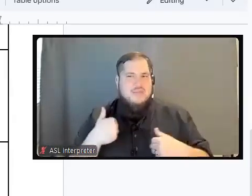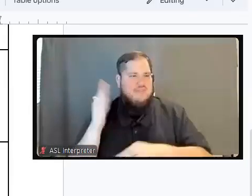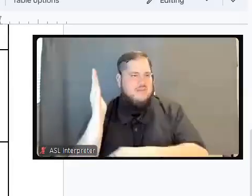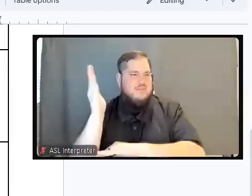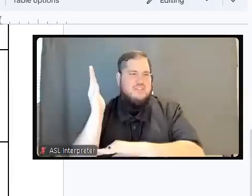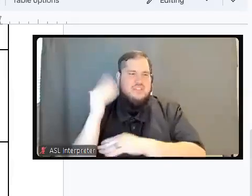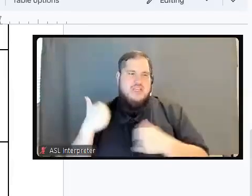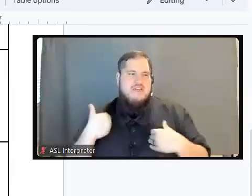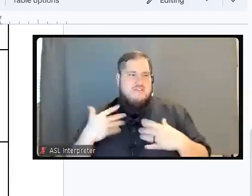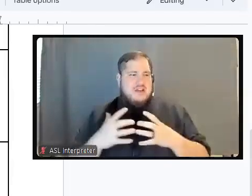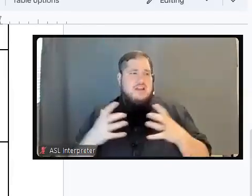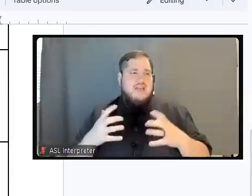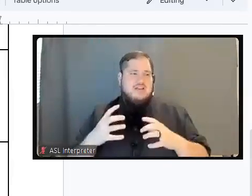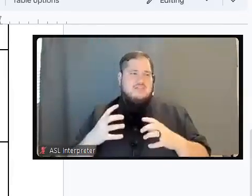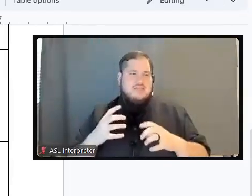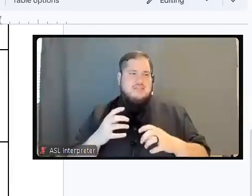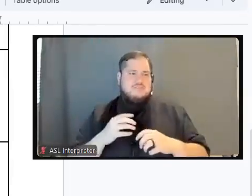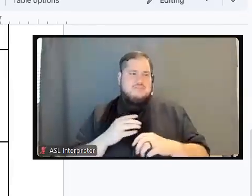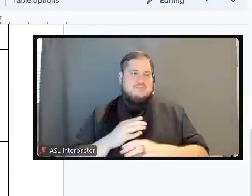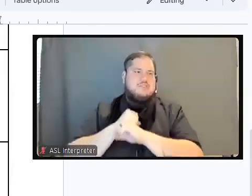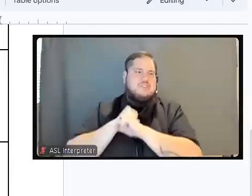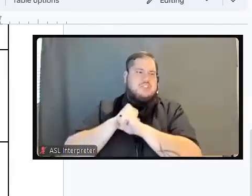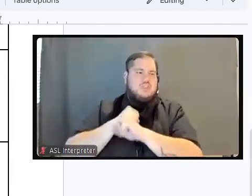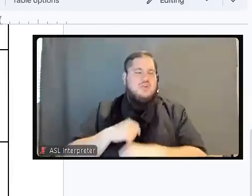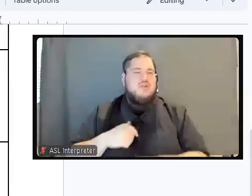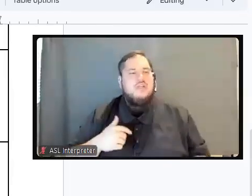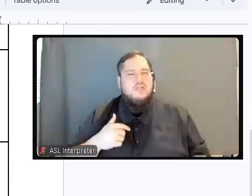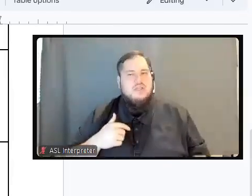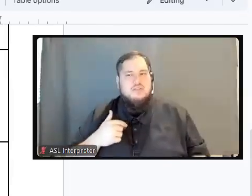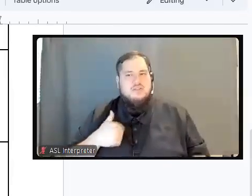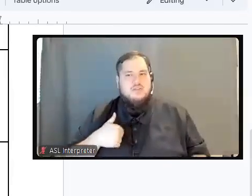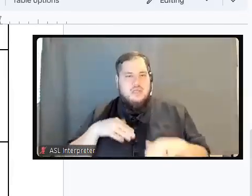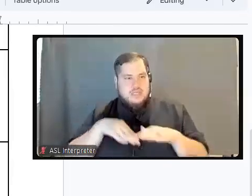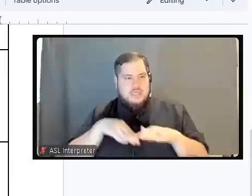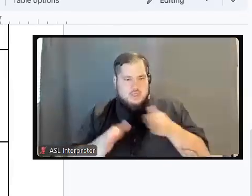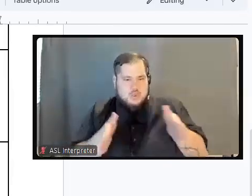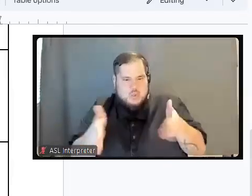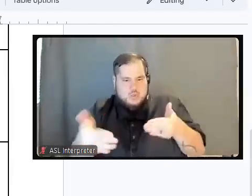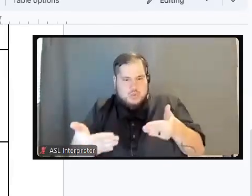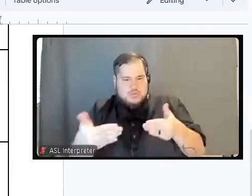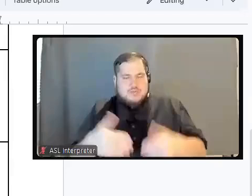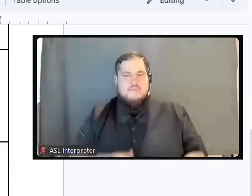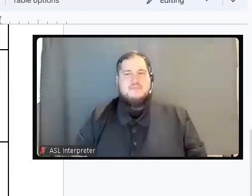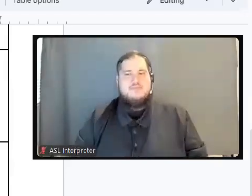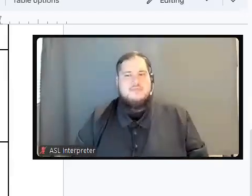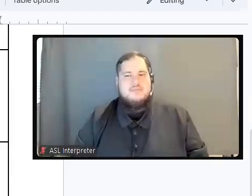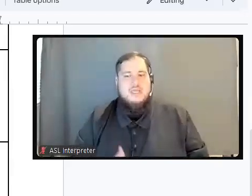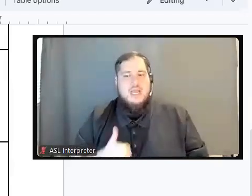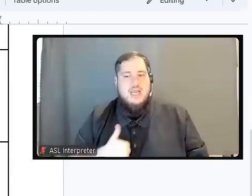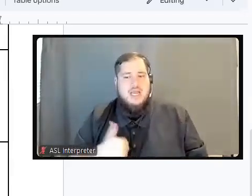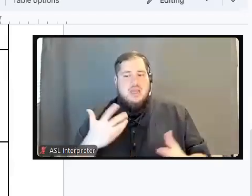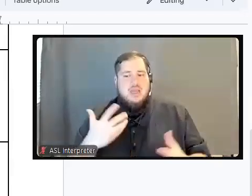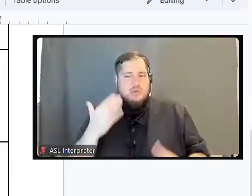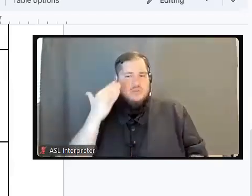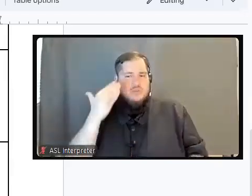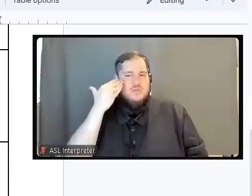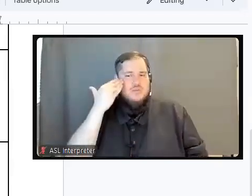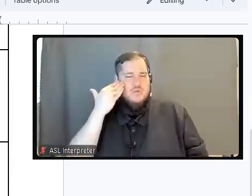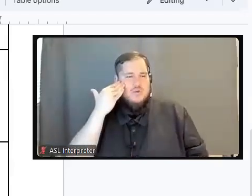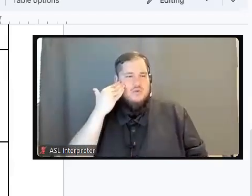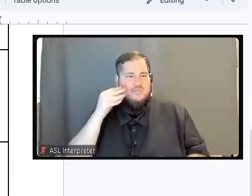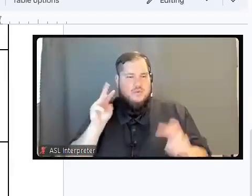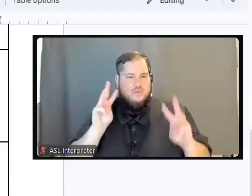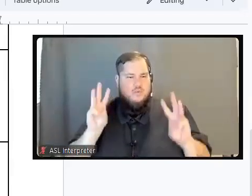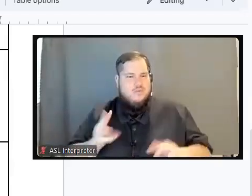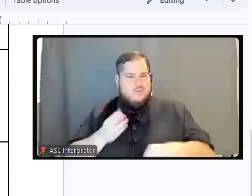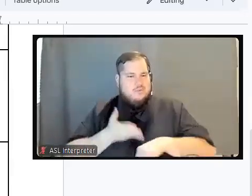lot of security. So I snuck in, they got me into a room. I just would love to know, as the weather gets better,